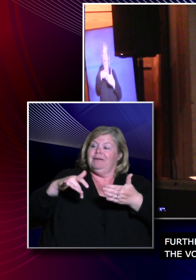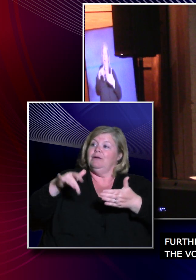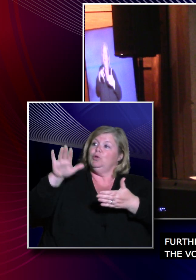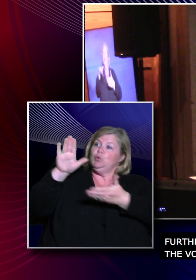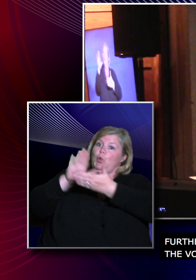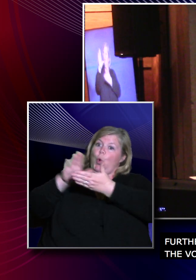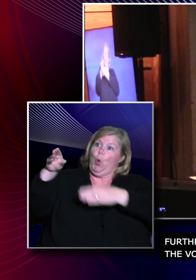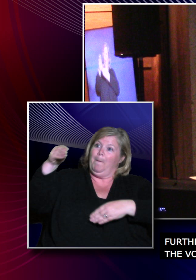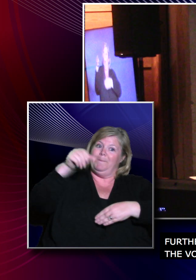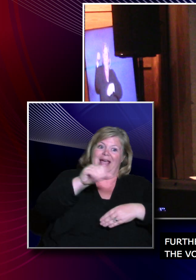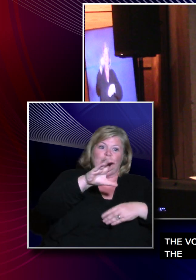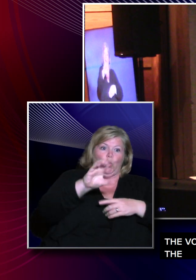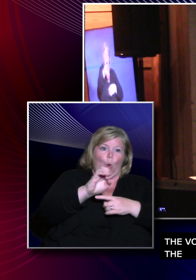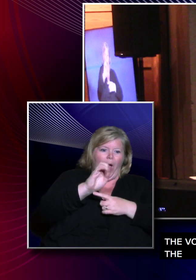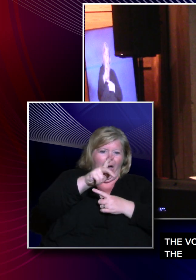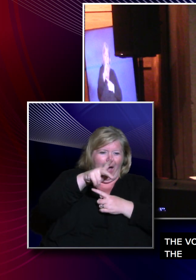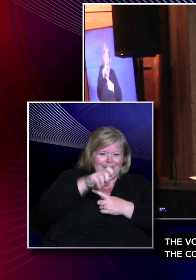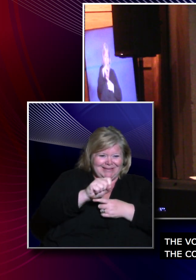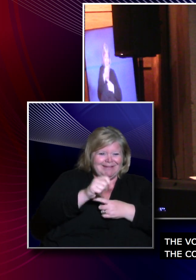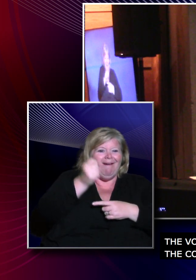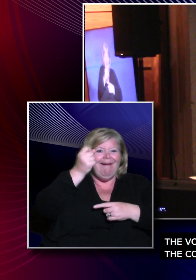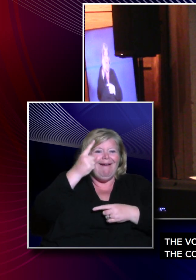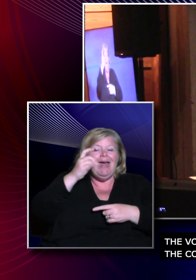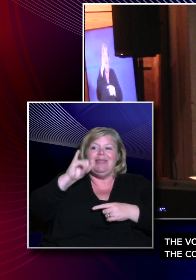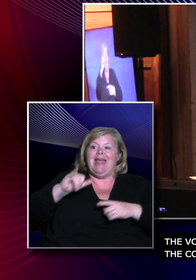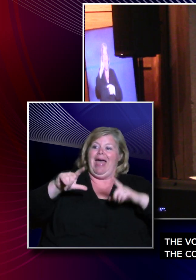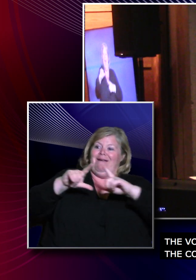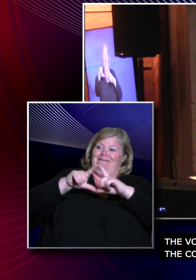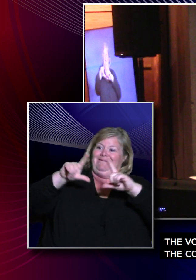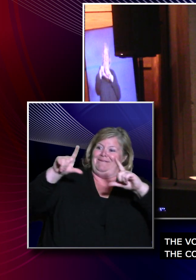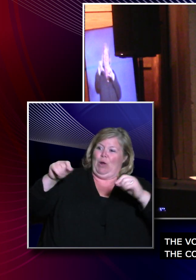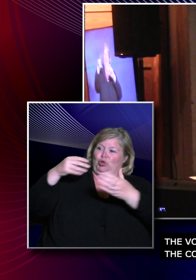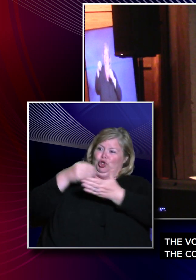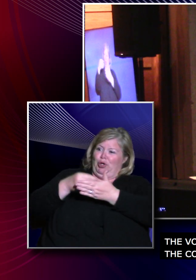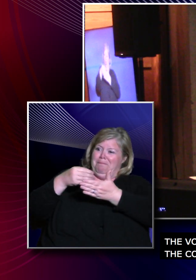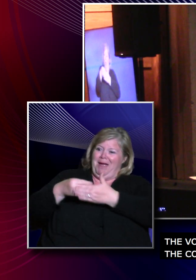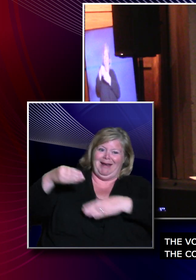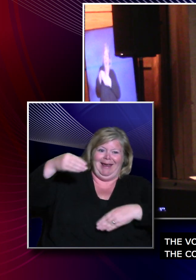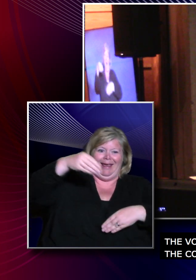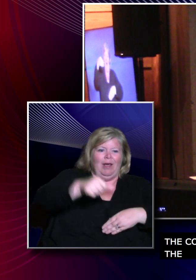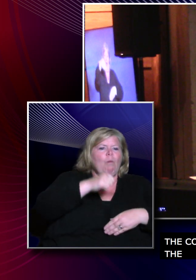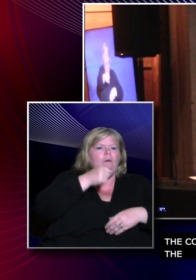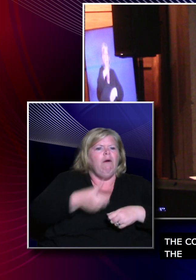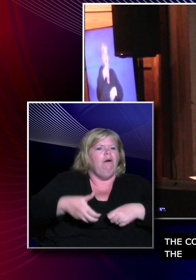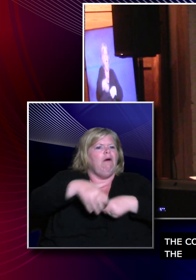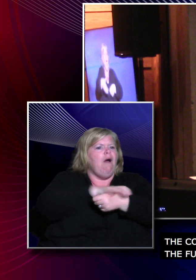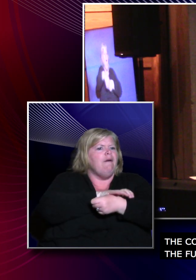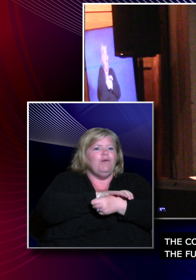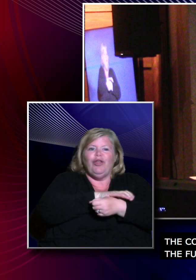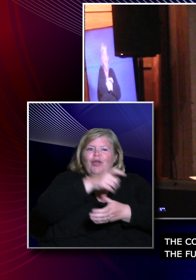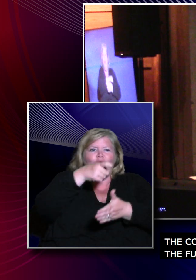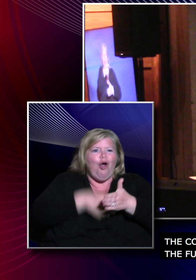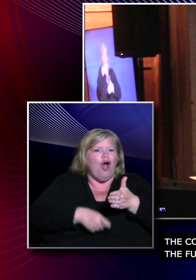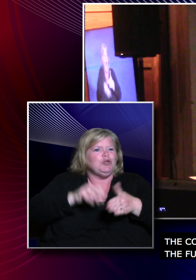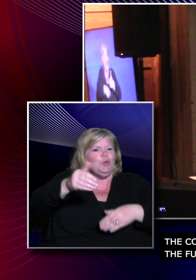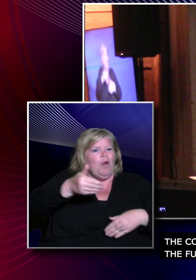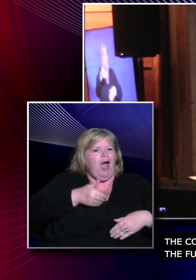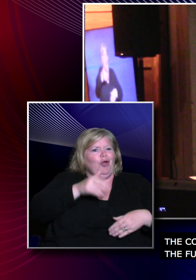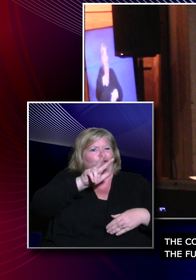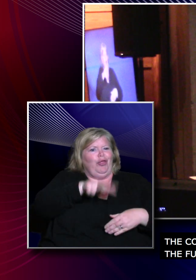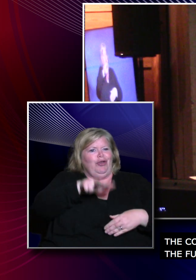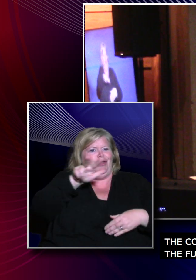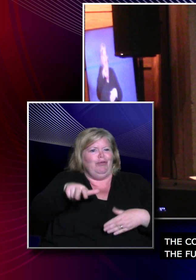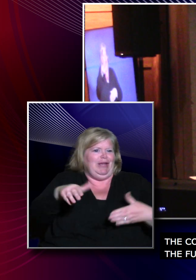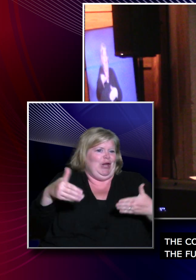that voucher revenue would not cover the full cost of hiring 33 new